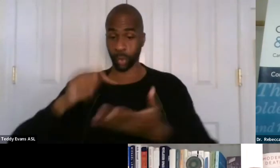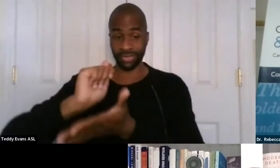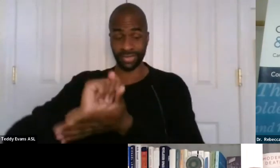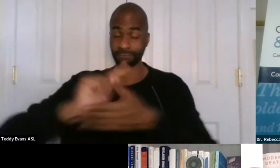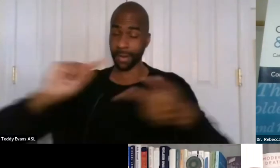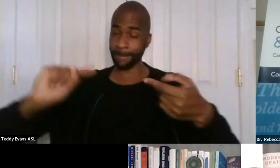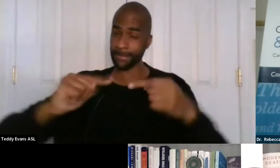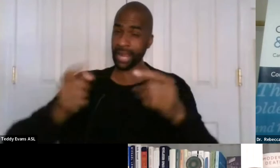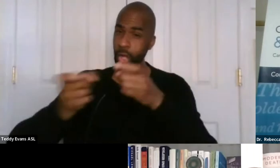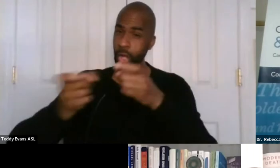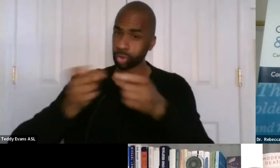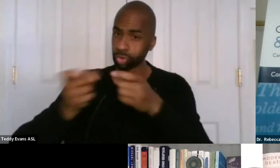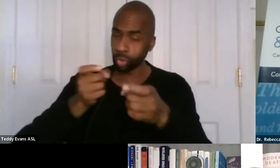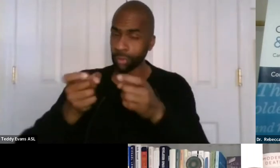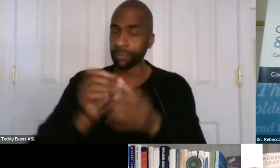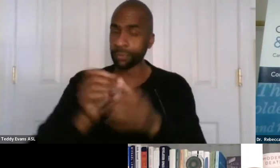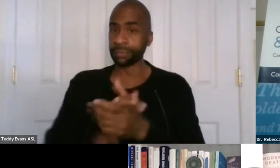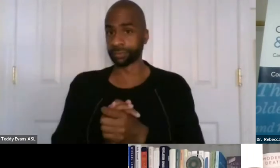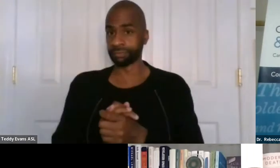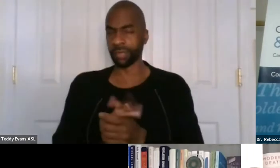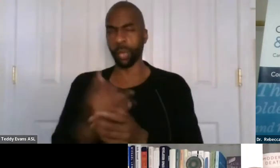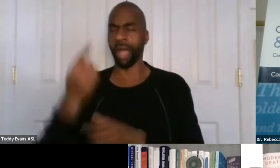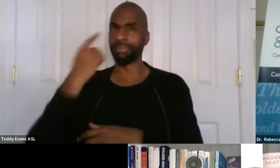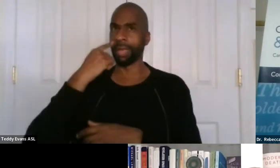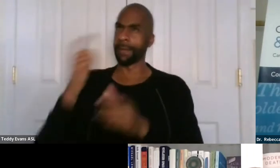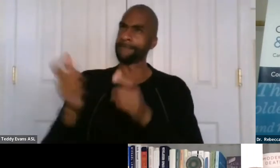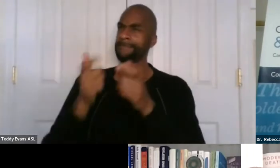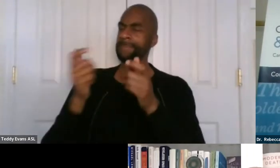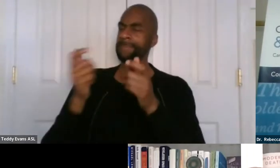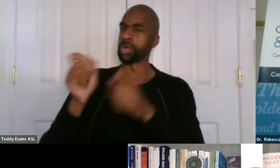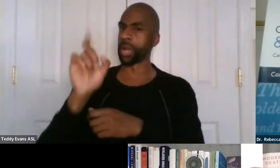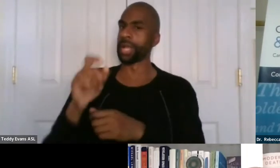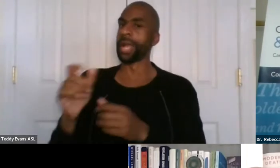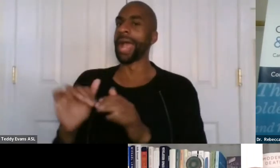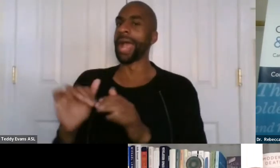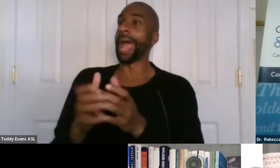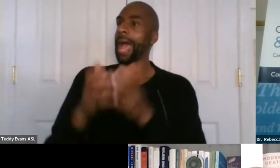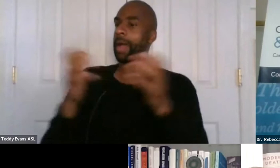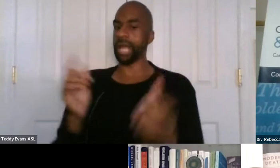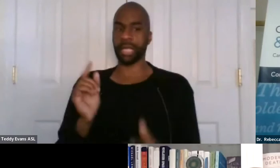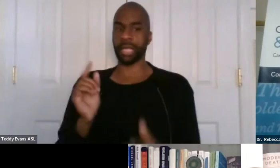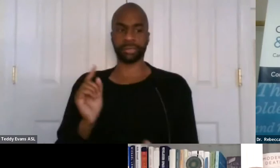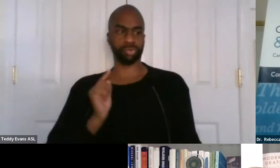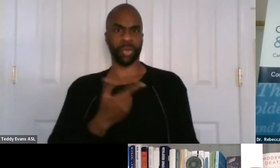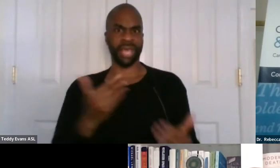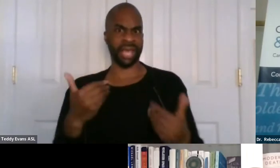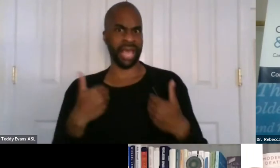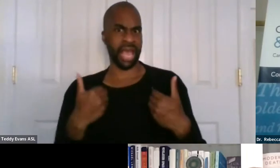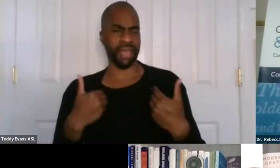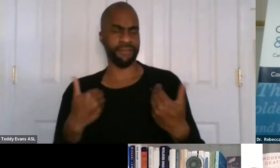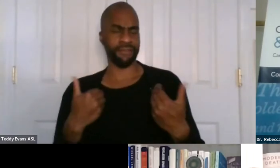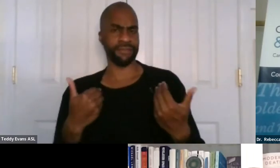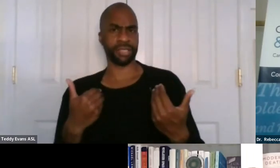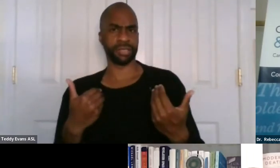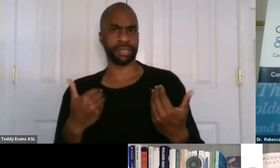mindfulness and meditation. And I think the bigger question is, how much control do we have over